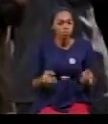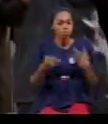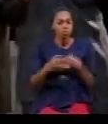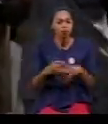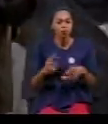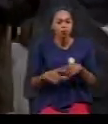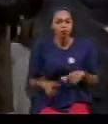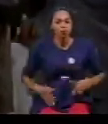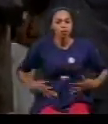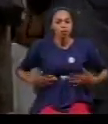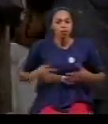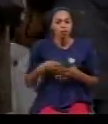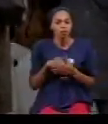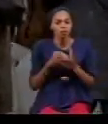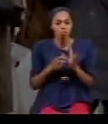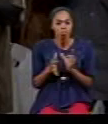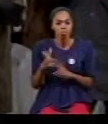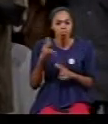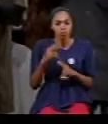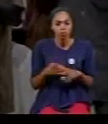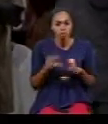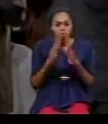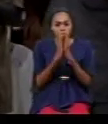life. Yes.